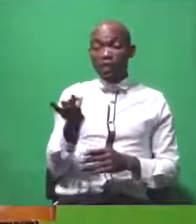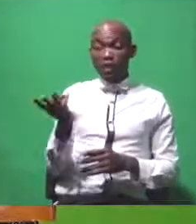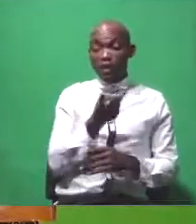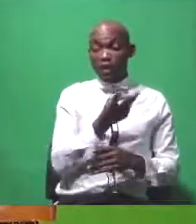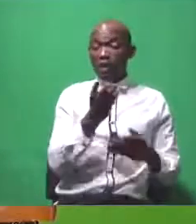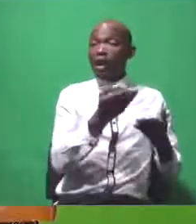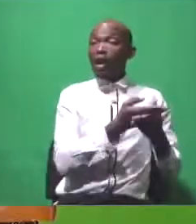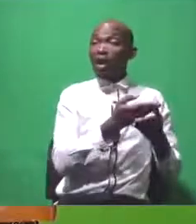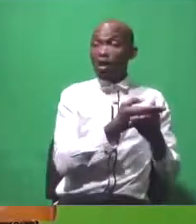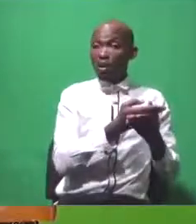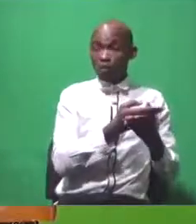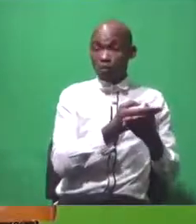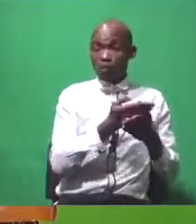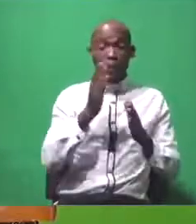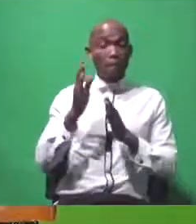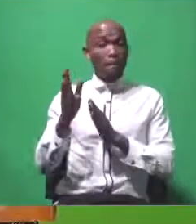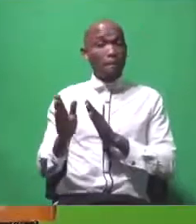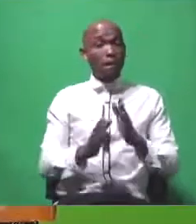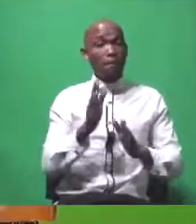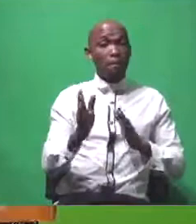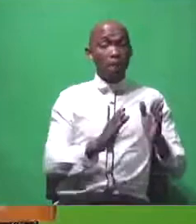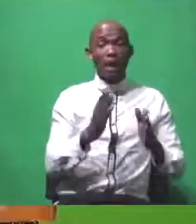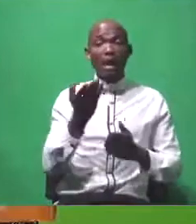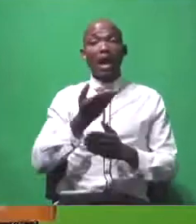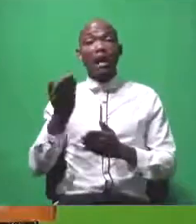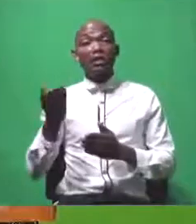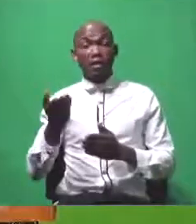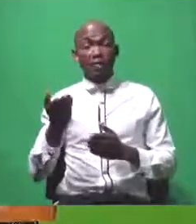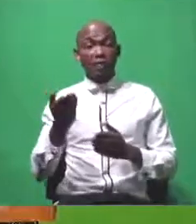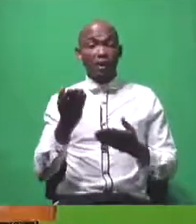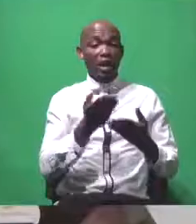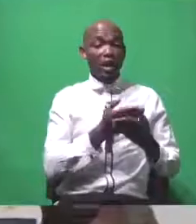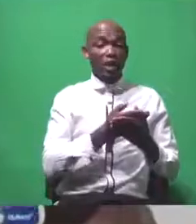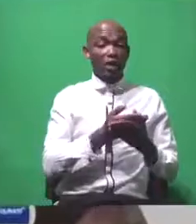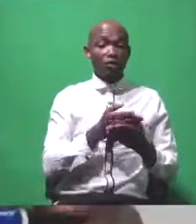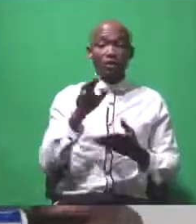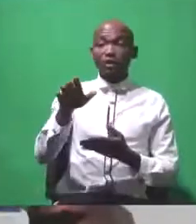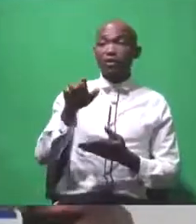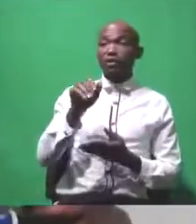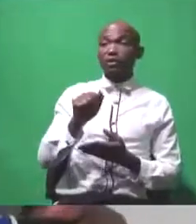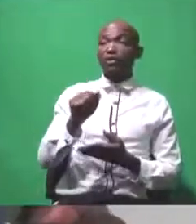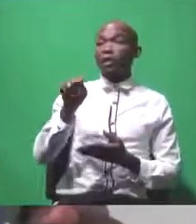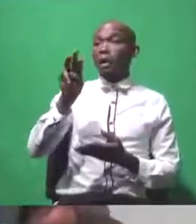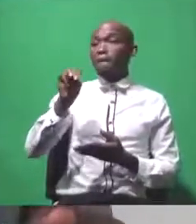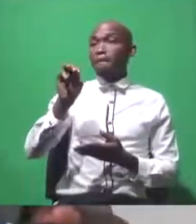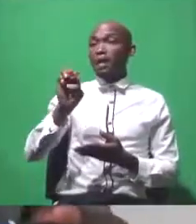account, we'll prepare another account is known as a memorandum